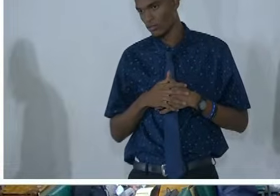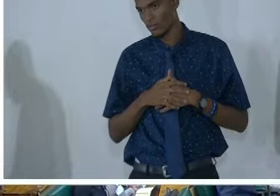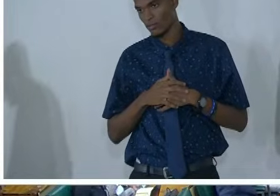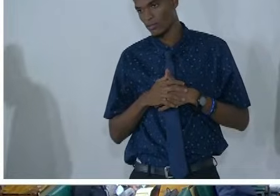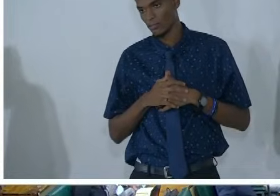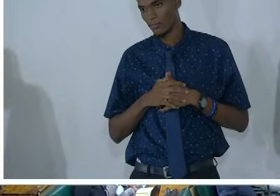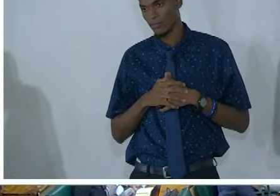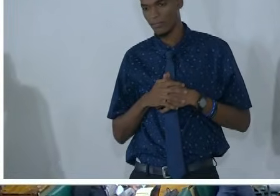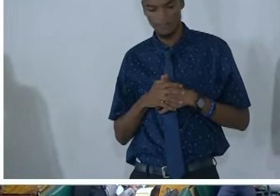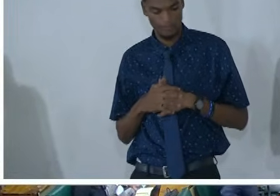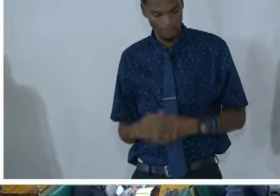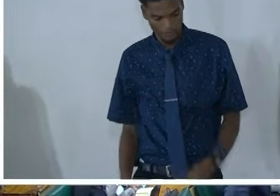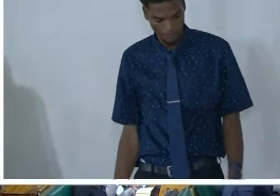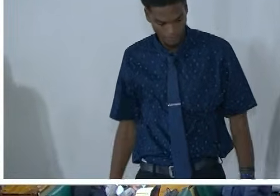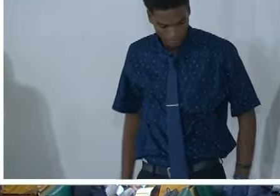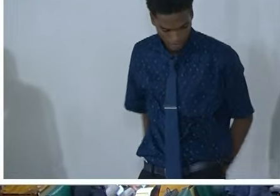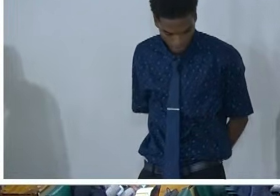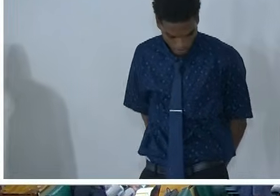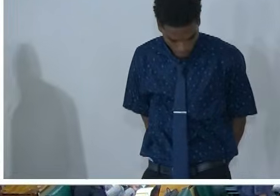first.